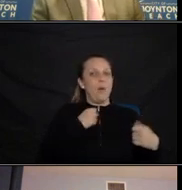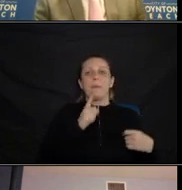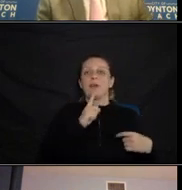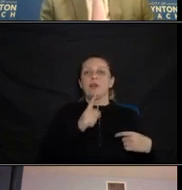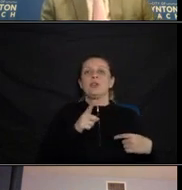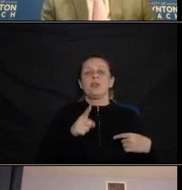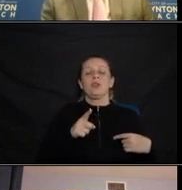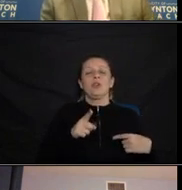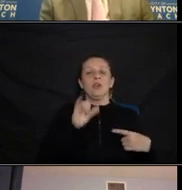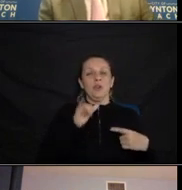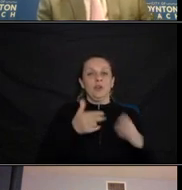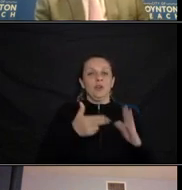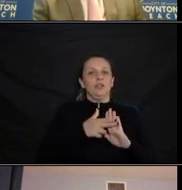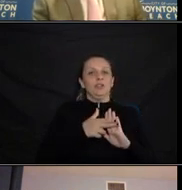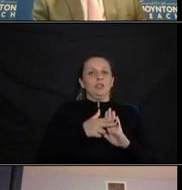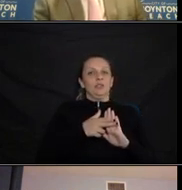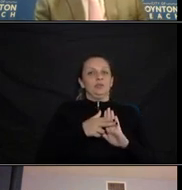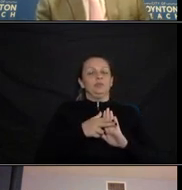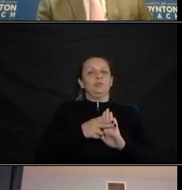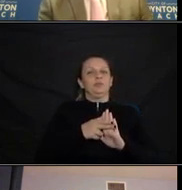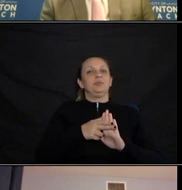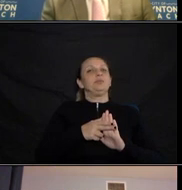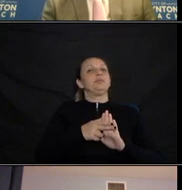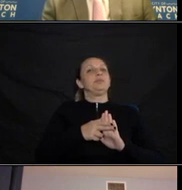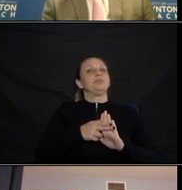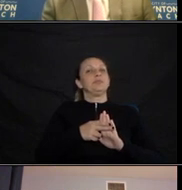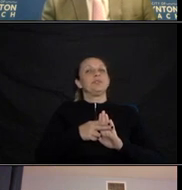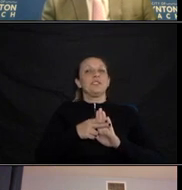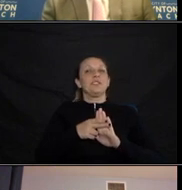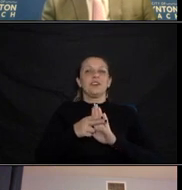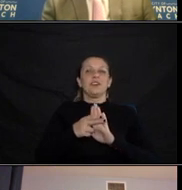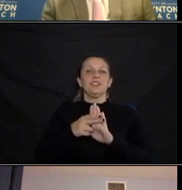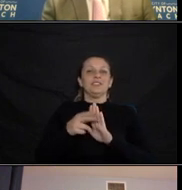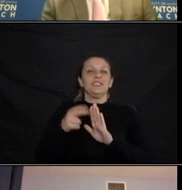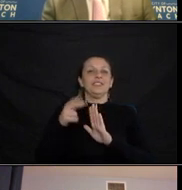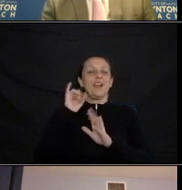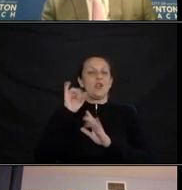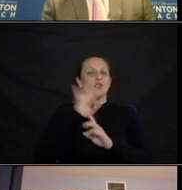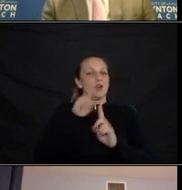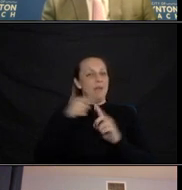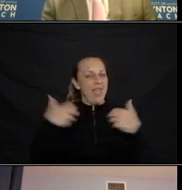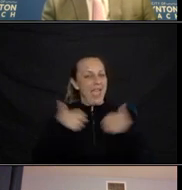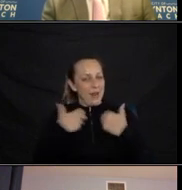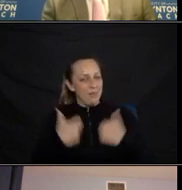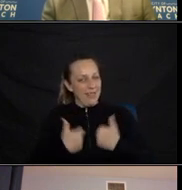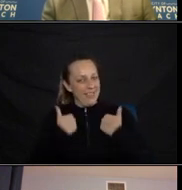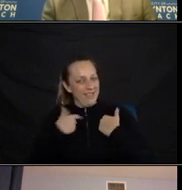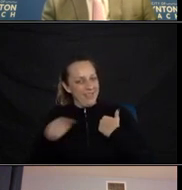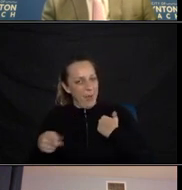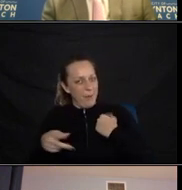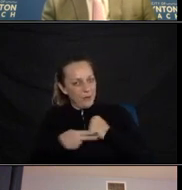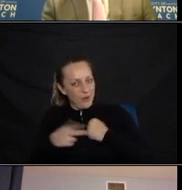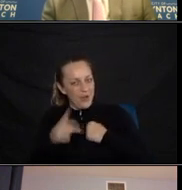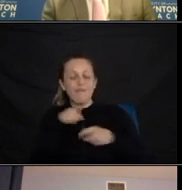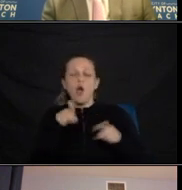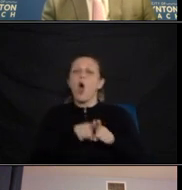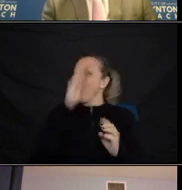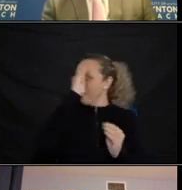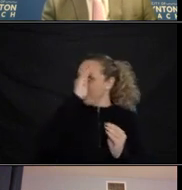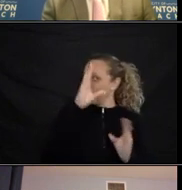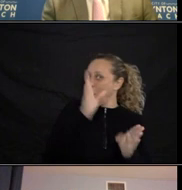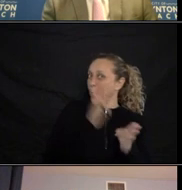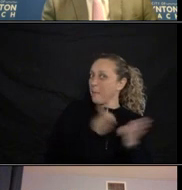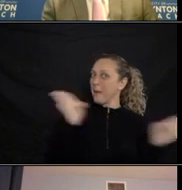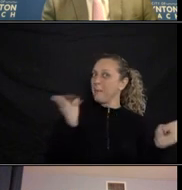as a condition, those animals that were discussed are preserved. And I also want to just inform the public that to